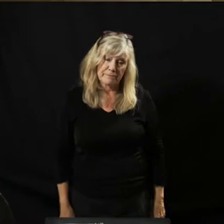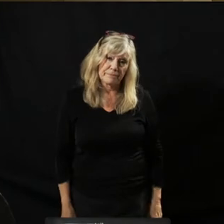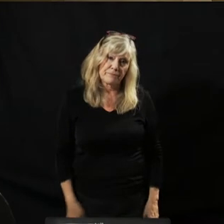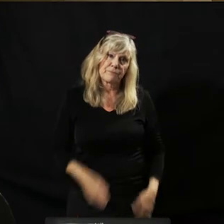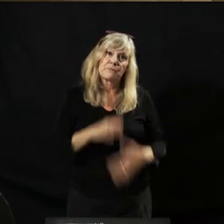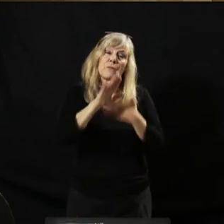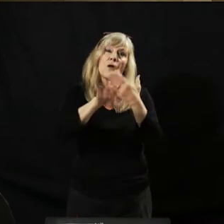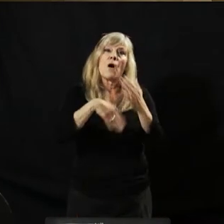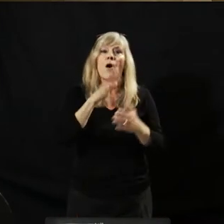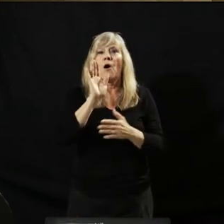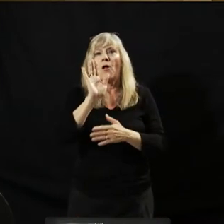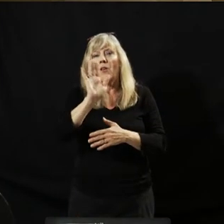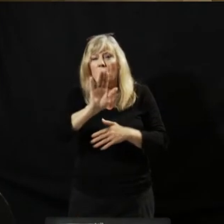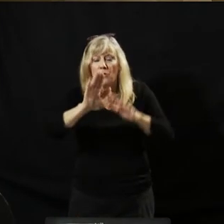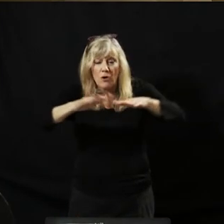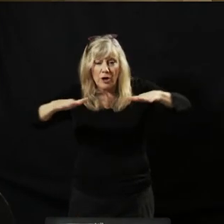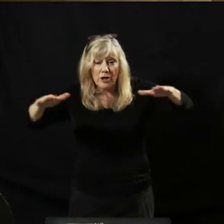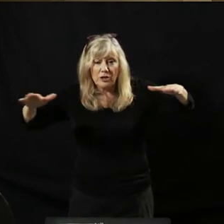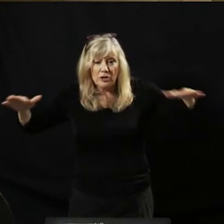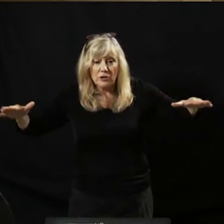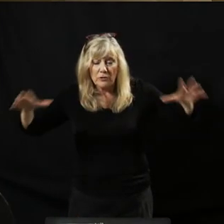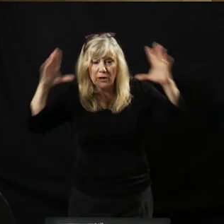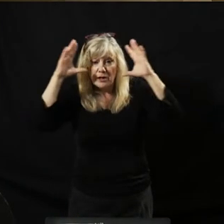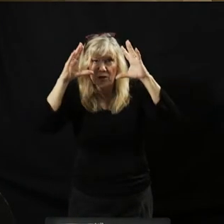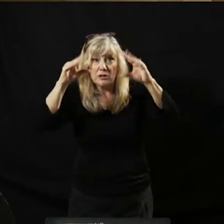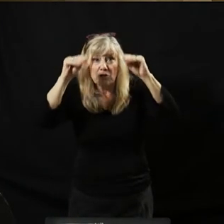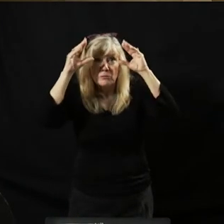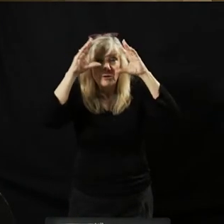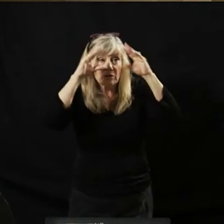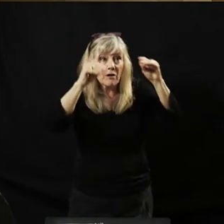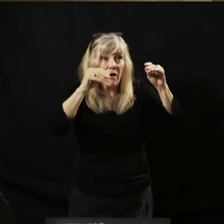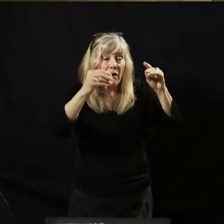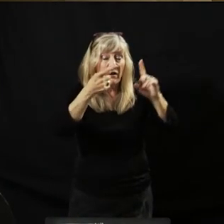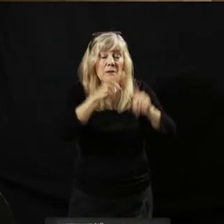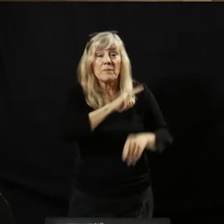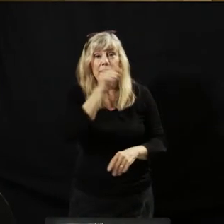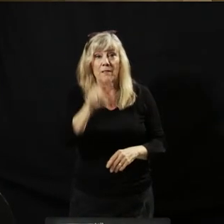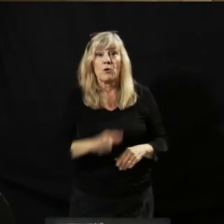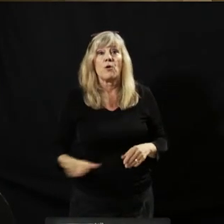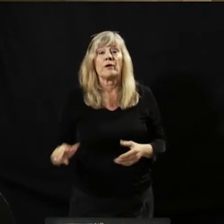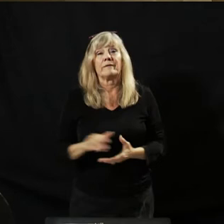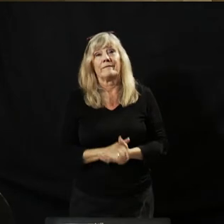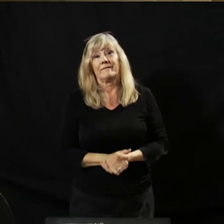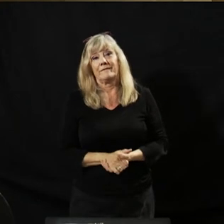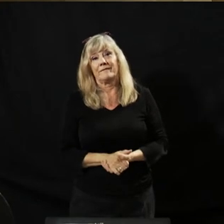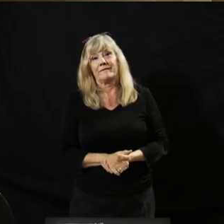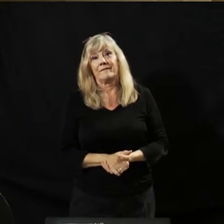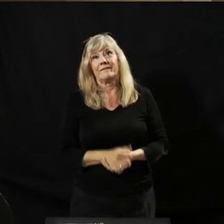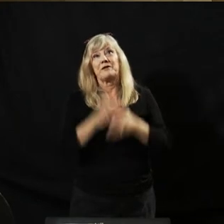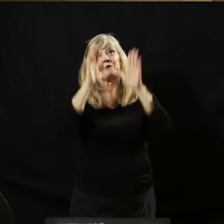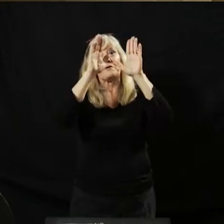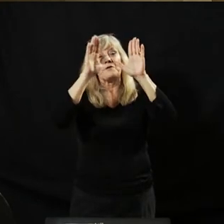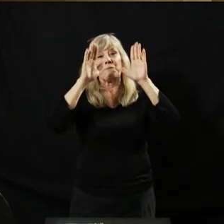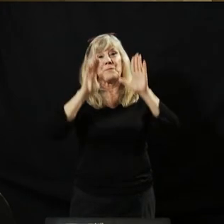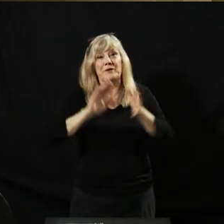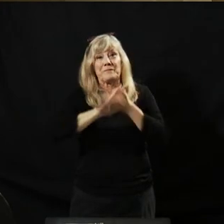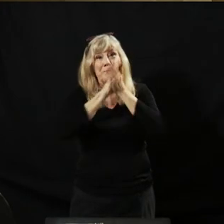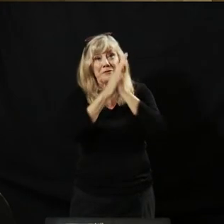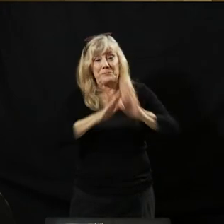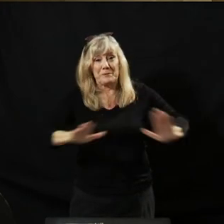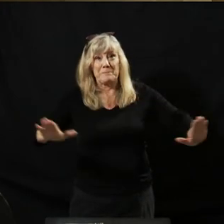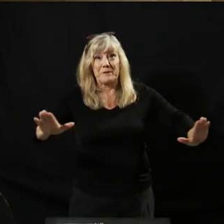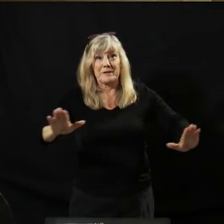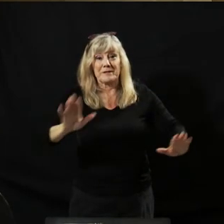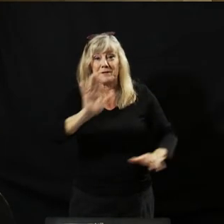All your children shall be taught by the Lord, and great shall be the peace of your